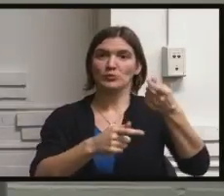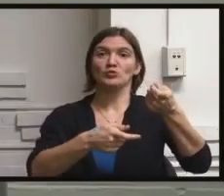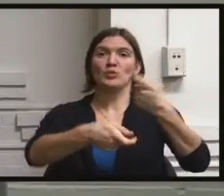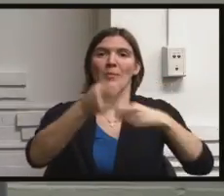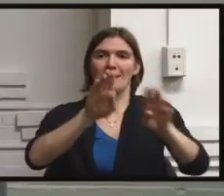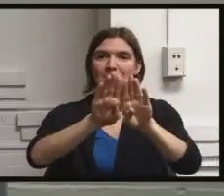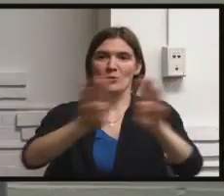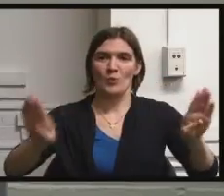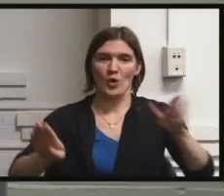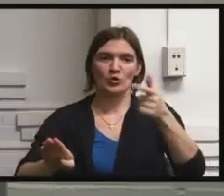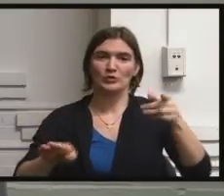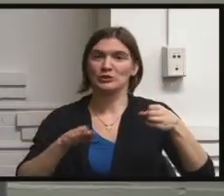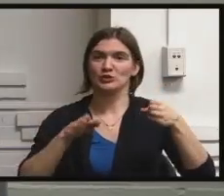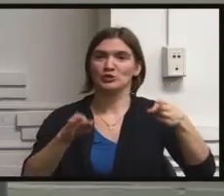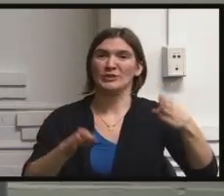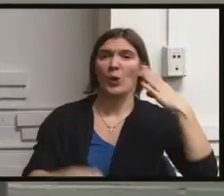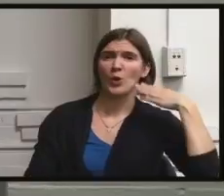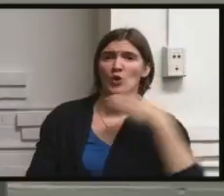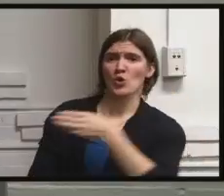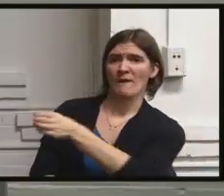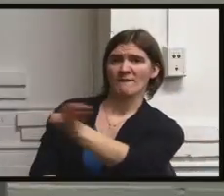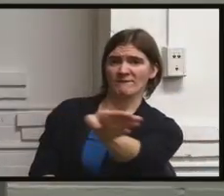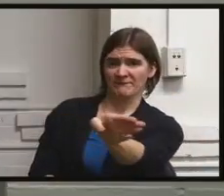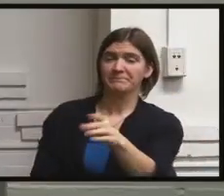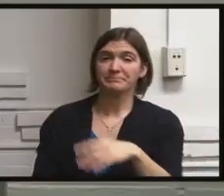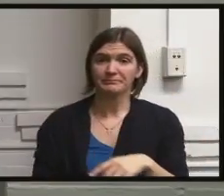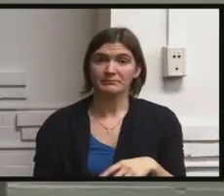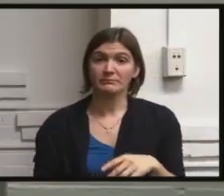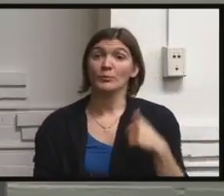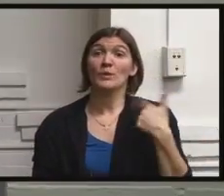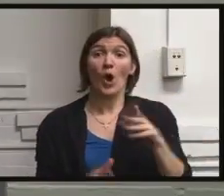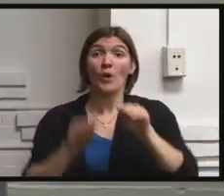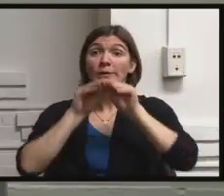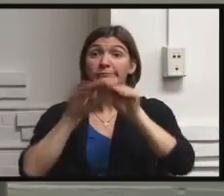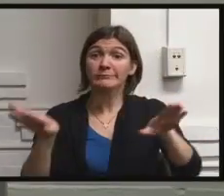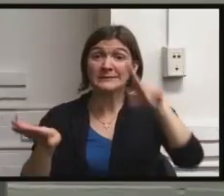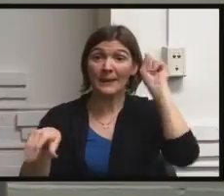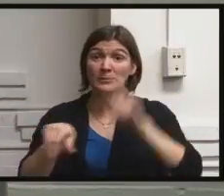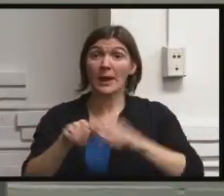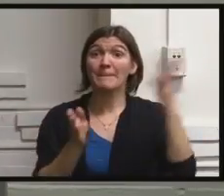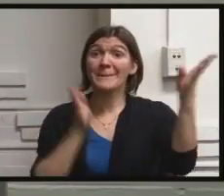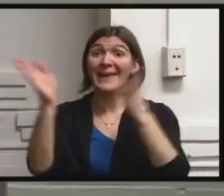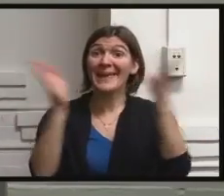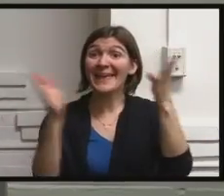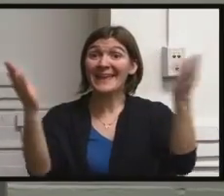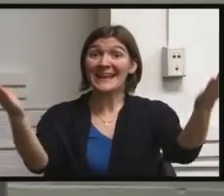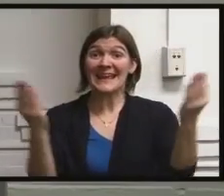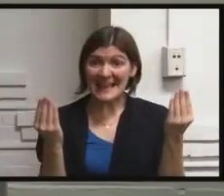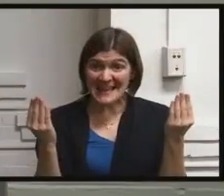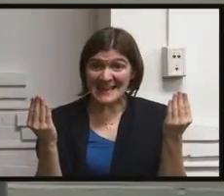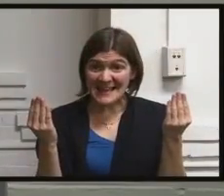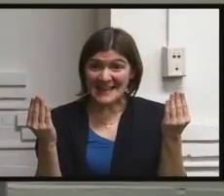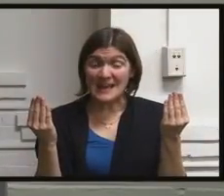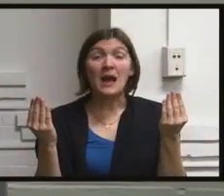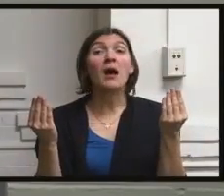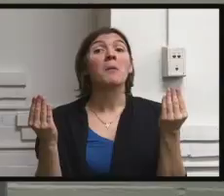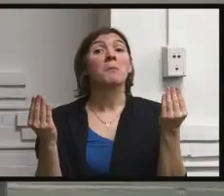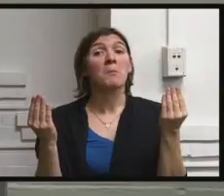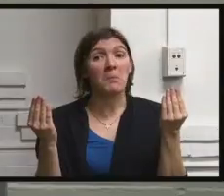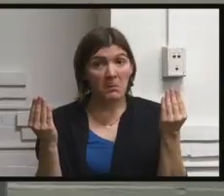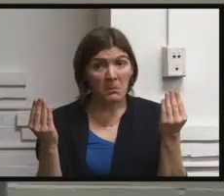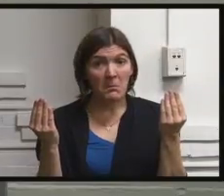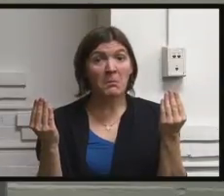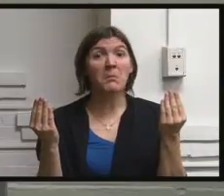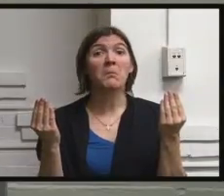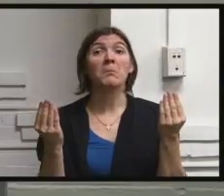replacement. As the board may recall, we did bid this out earlier this summer, and we had bids